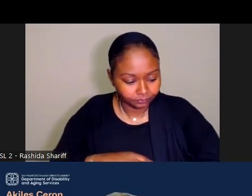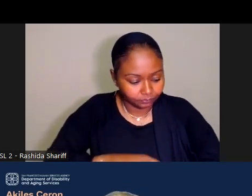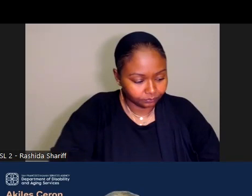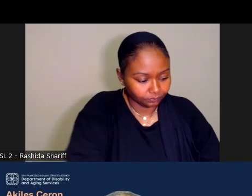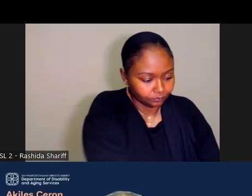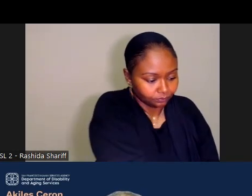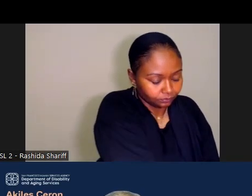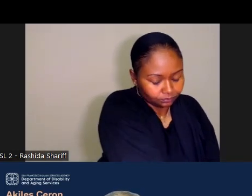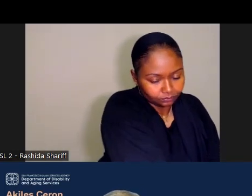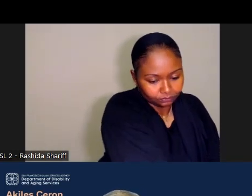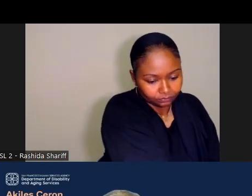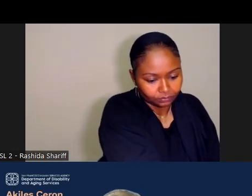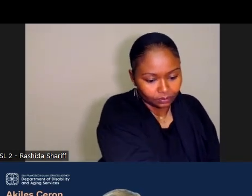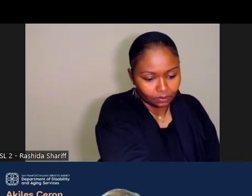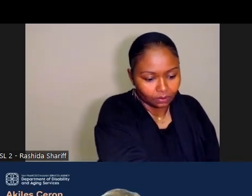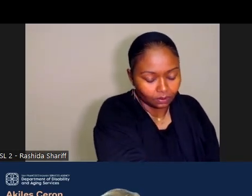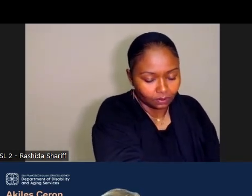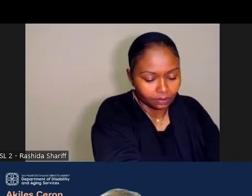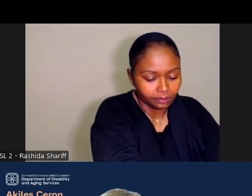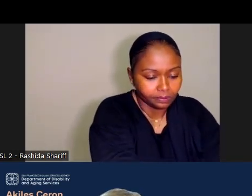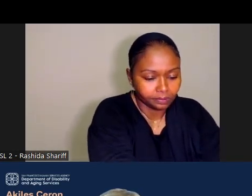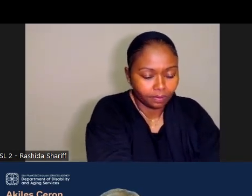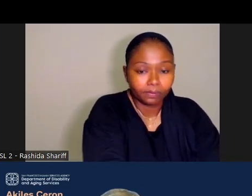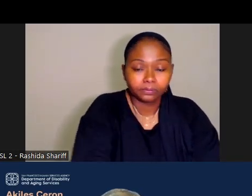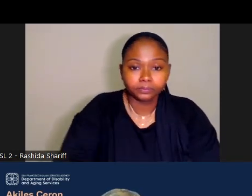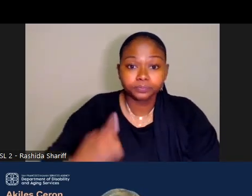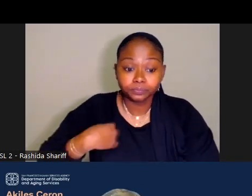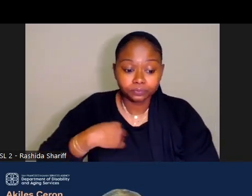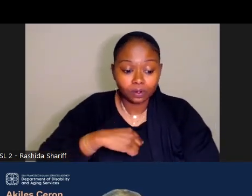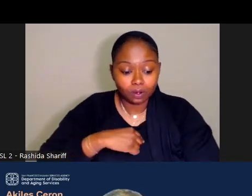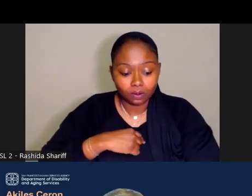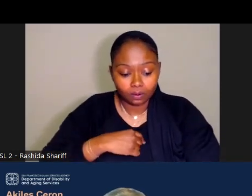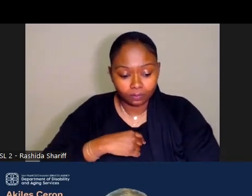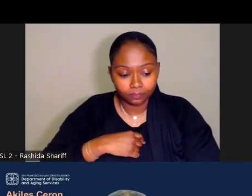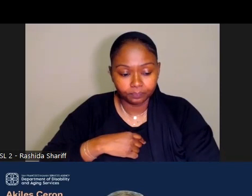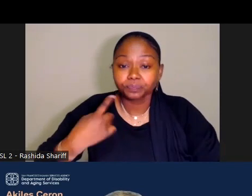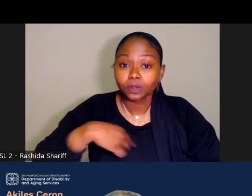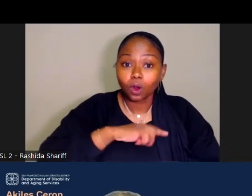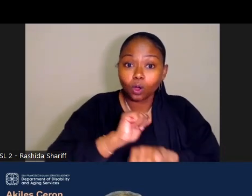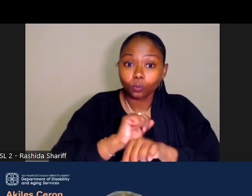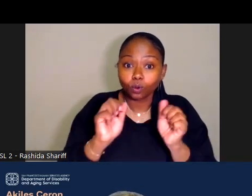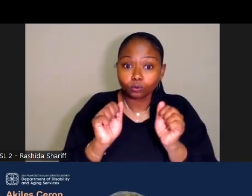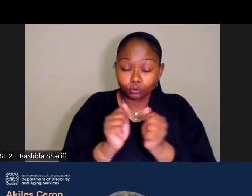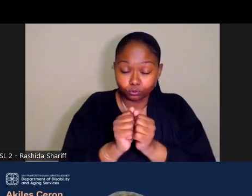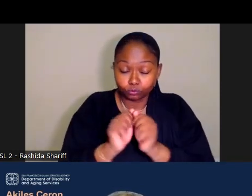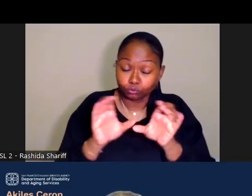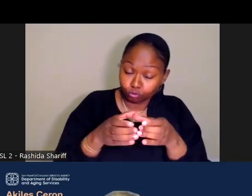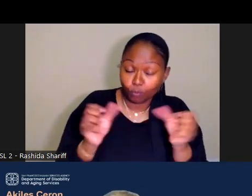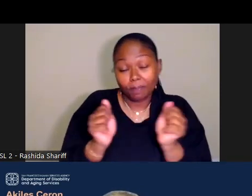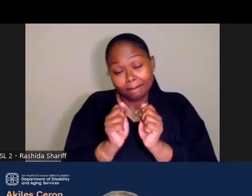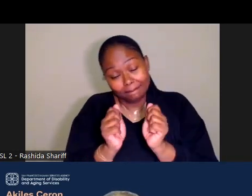work group met to discuss a number of issues that APS has